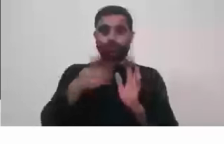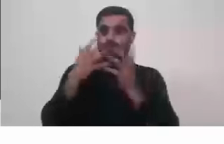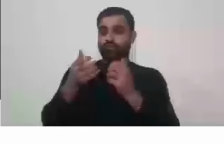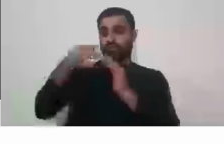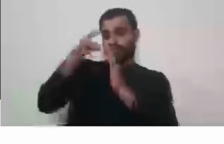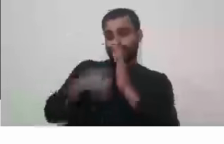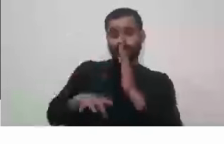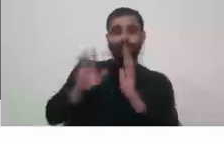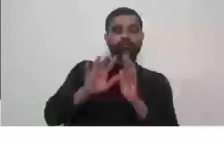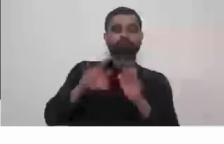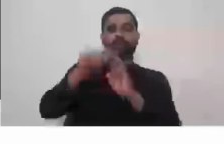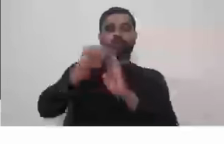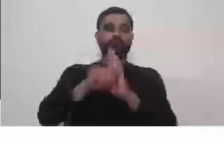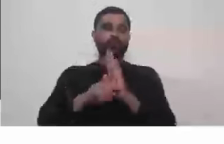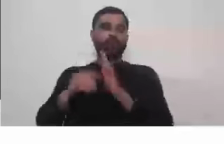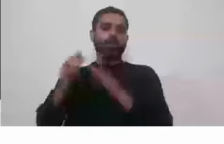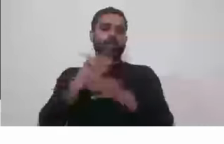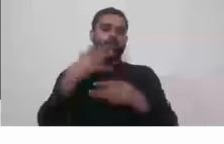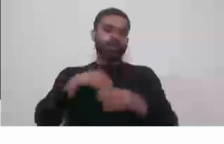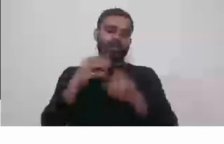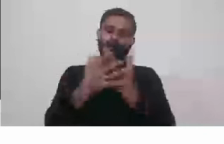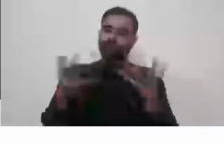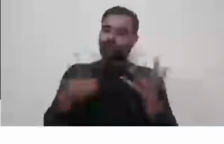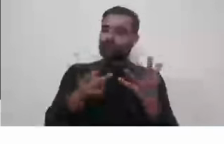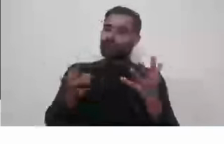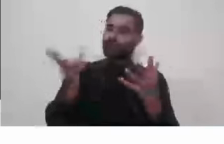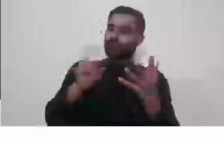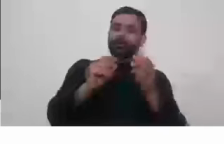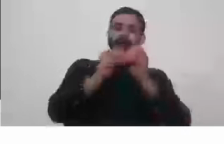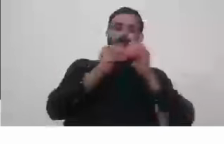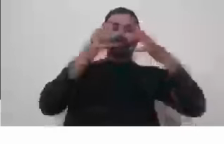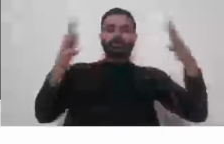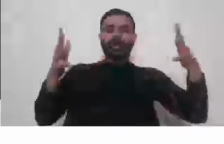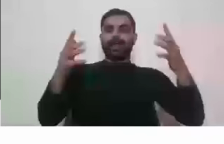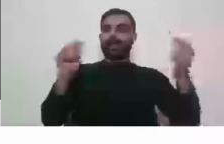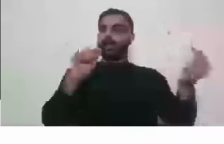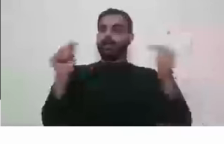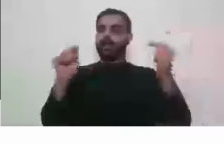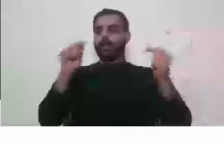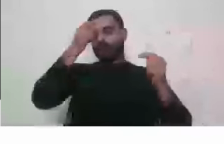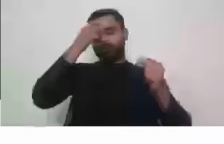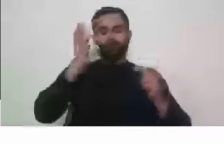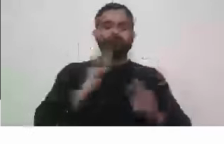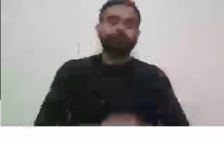this, policy part of these things, because that's again a big controversial issue.